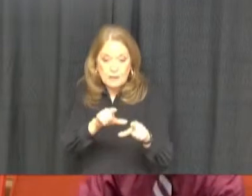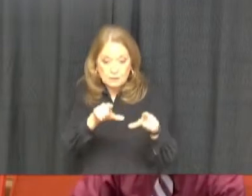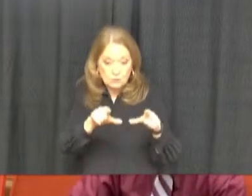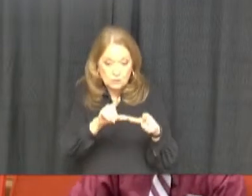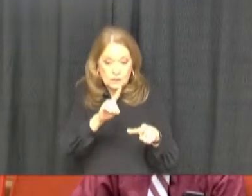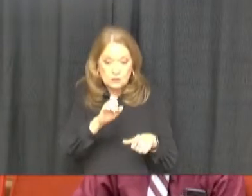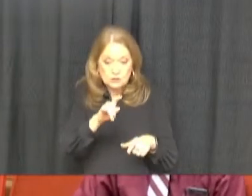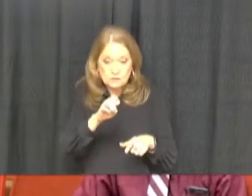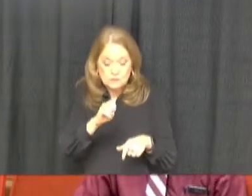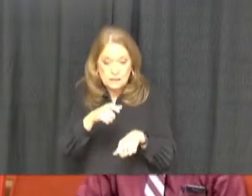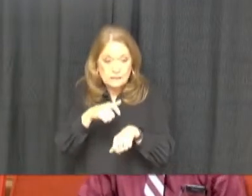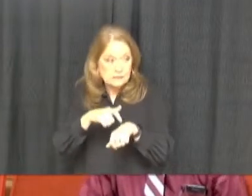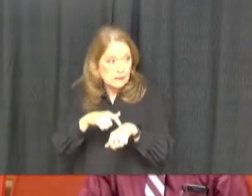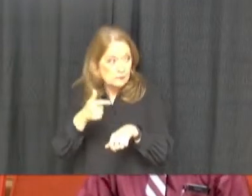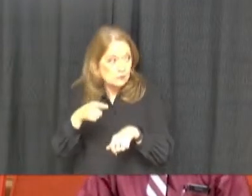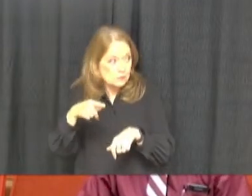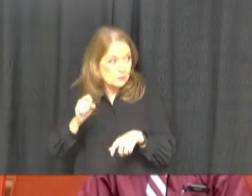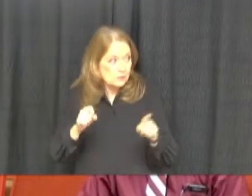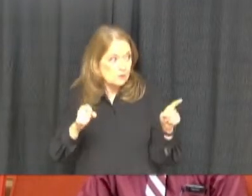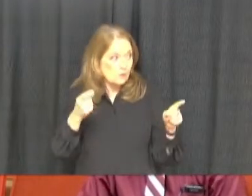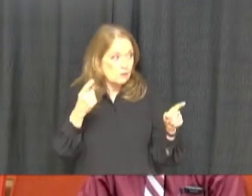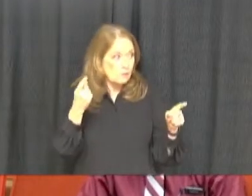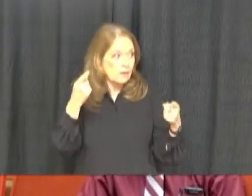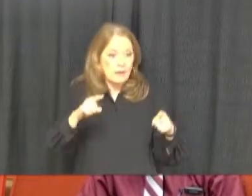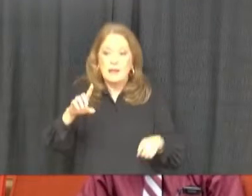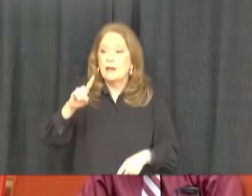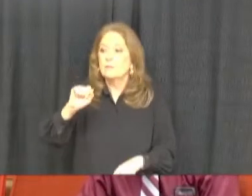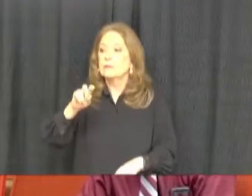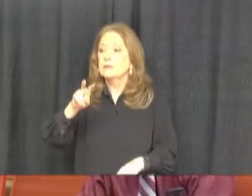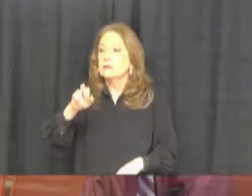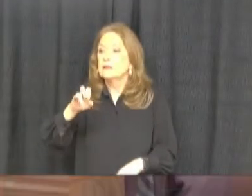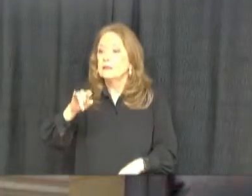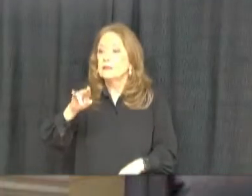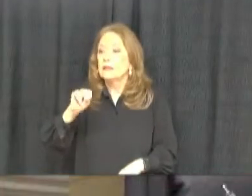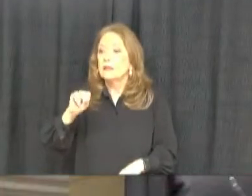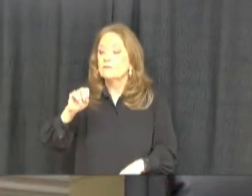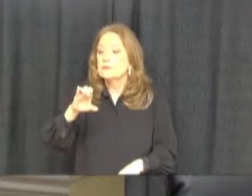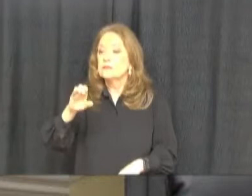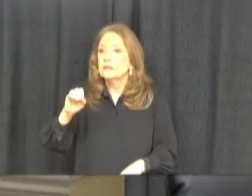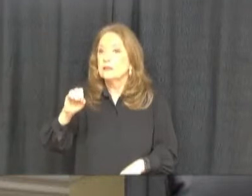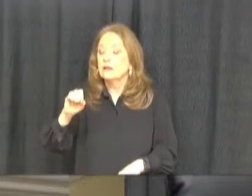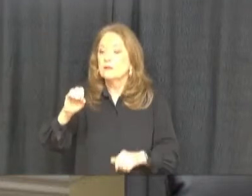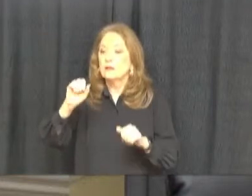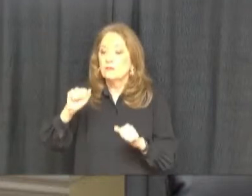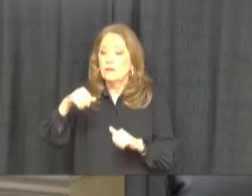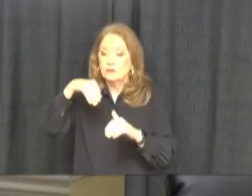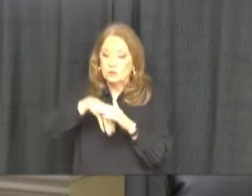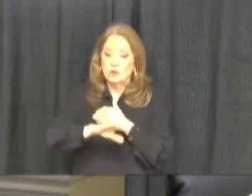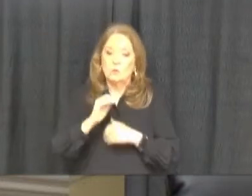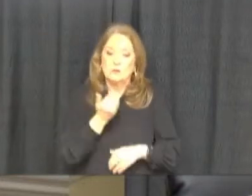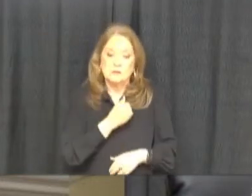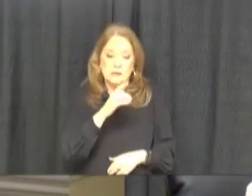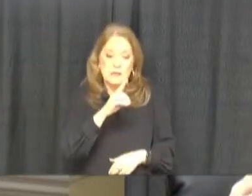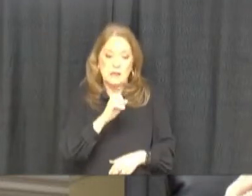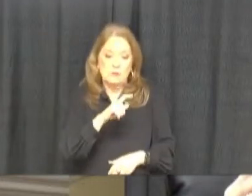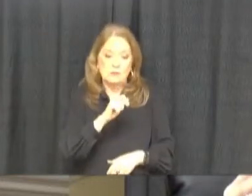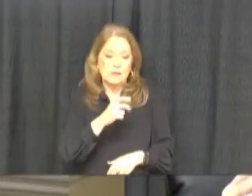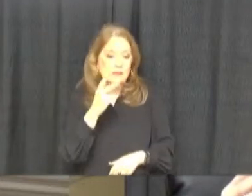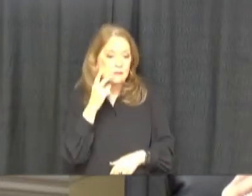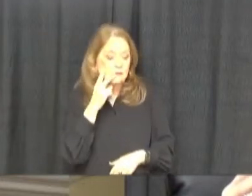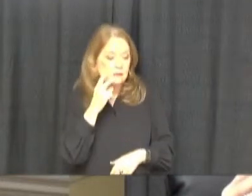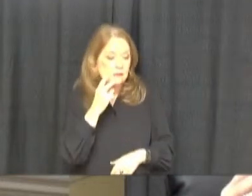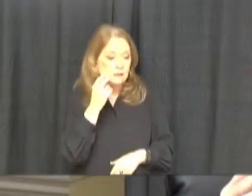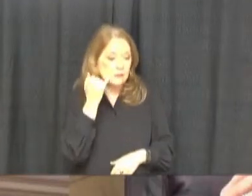and GPS coordinates. So if something happened in Davidson County and they put someone on the list, they would be able to go into our data and see if someone hit one of